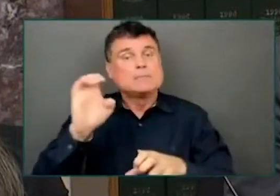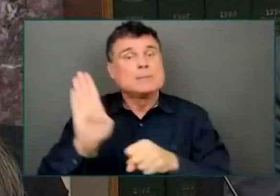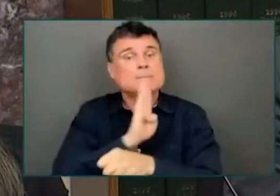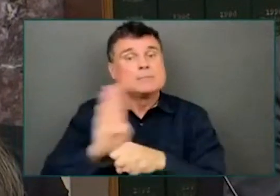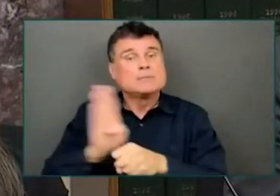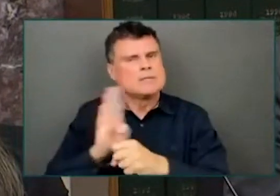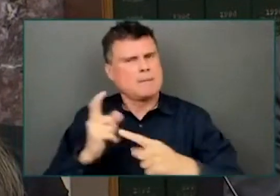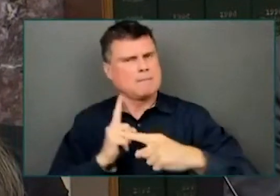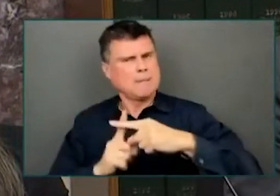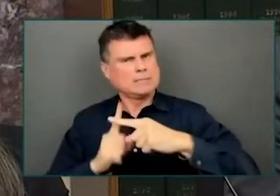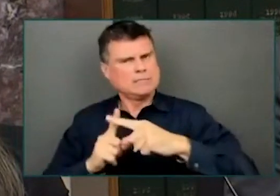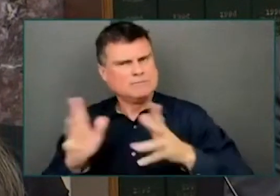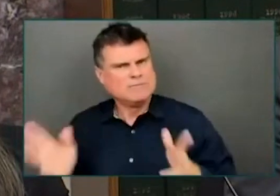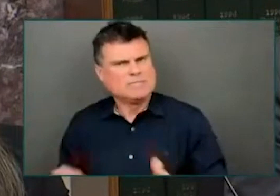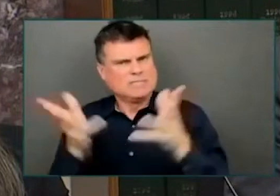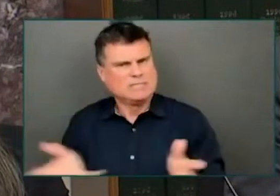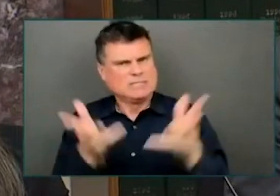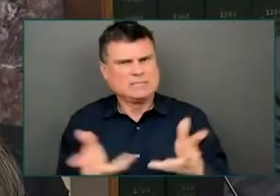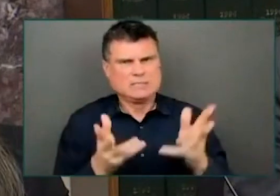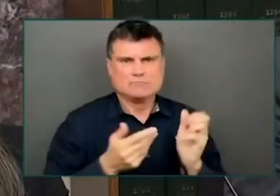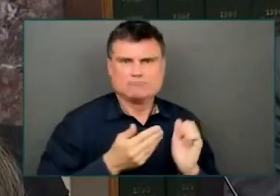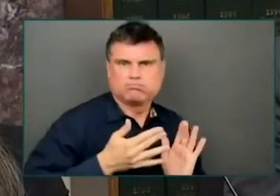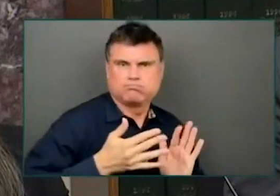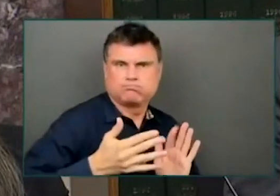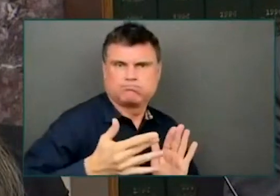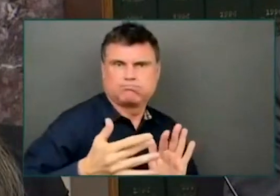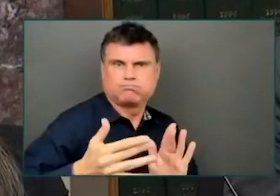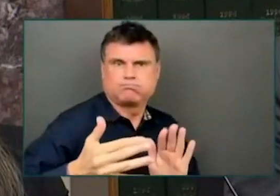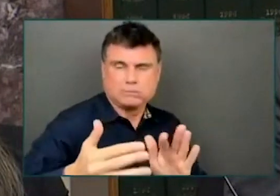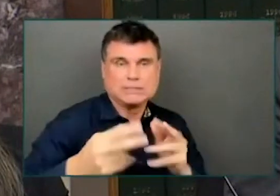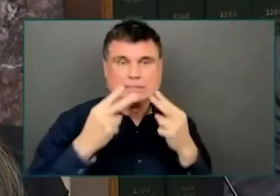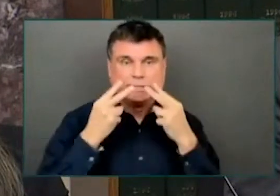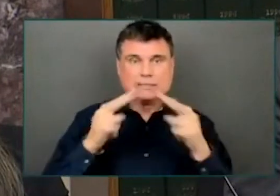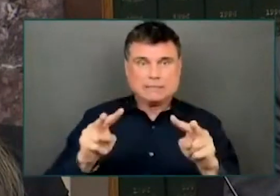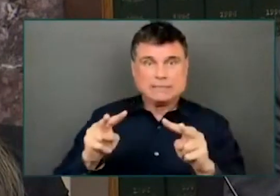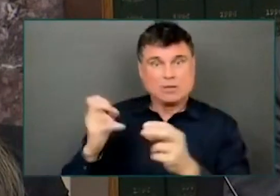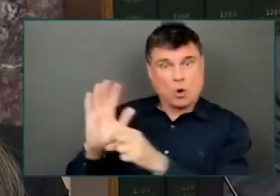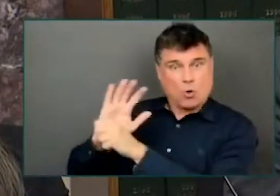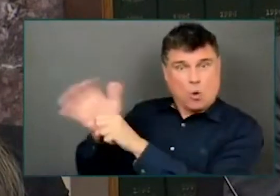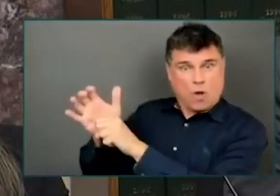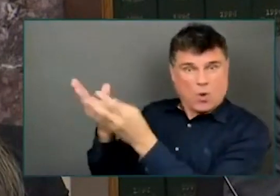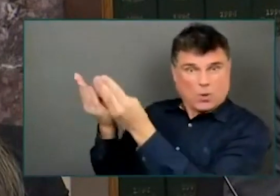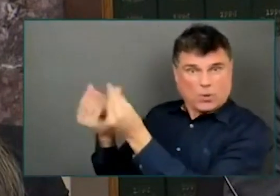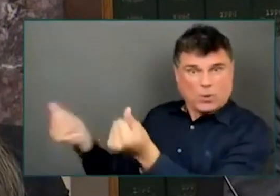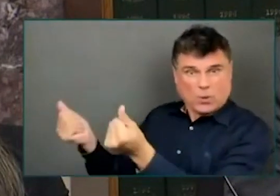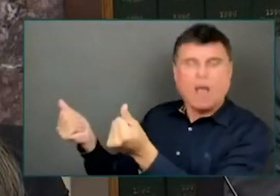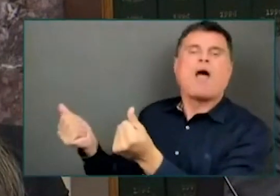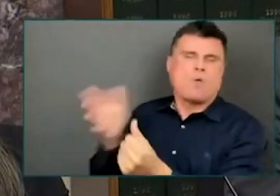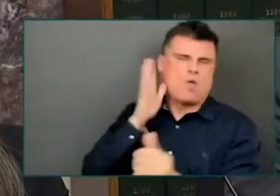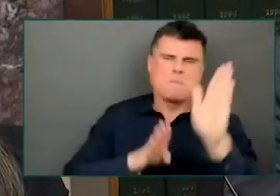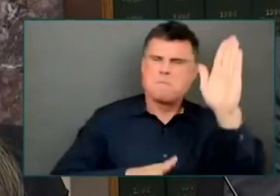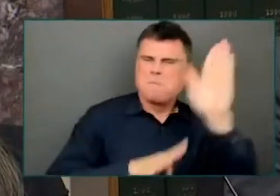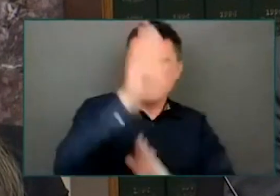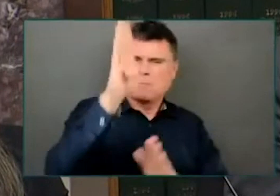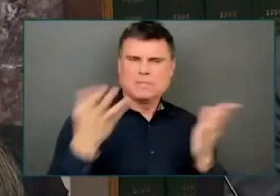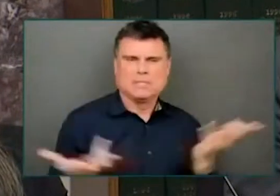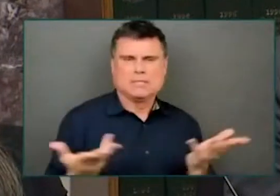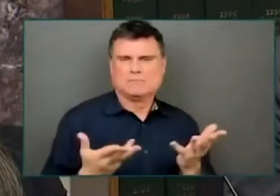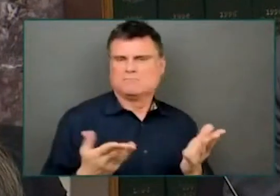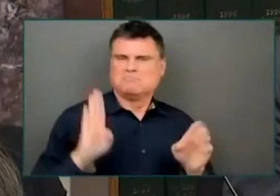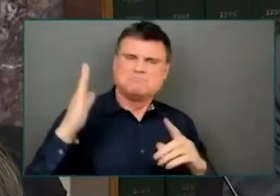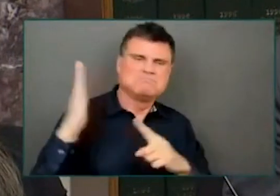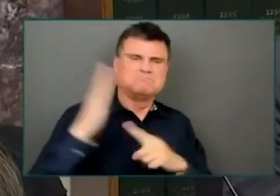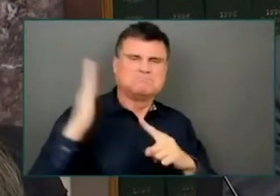to a resilient post-pandemic economy. This, Mr. Speaker, is where the Stronger BC Economic Plan comes